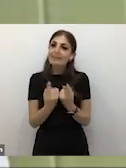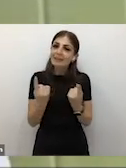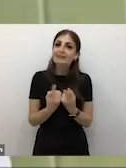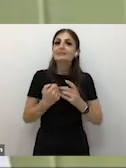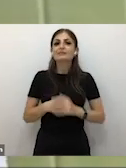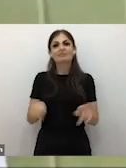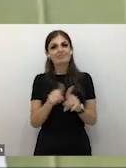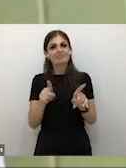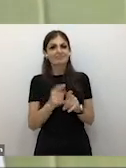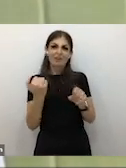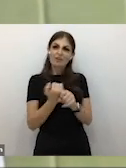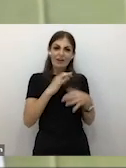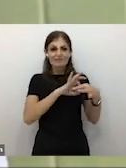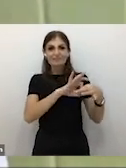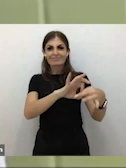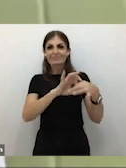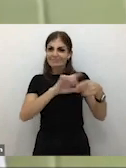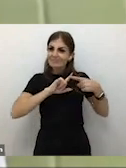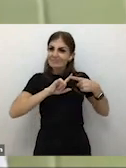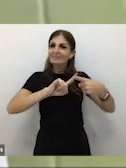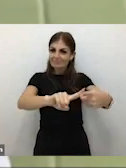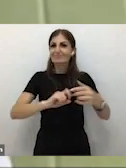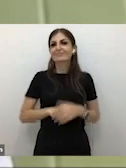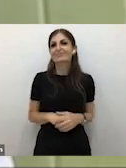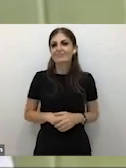and creating lasting networks and friendships.